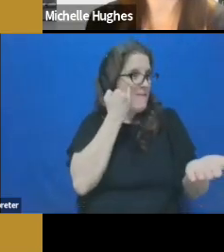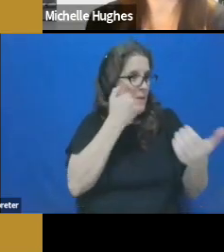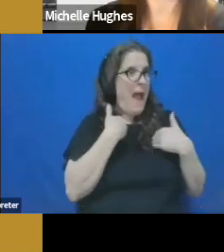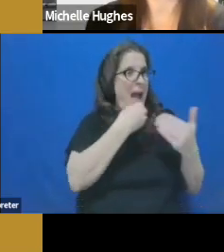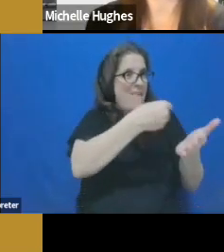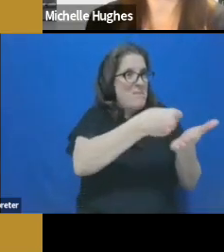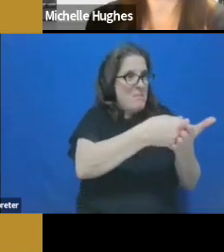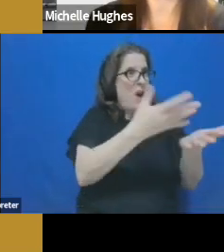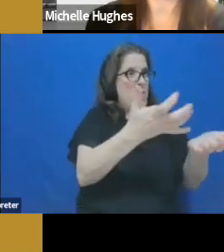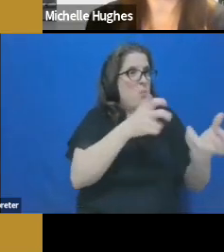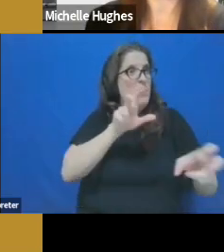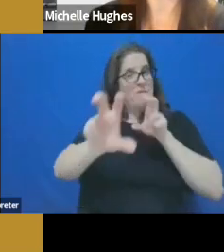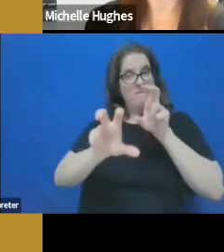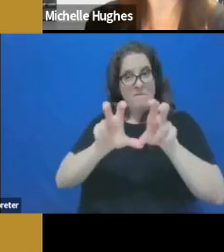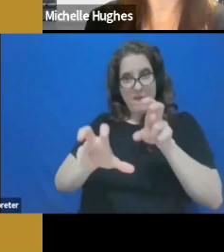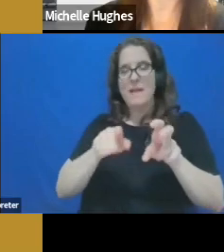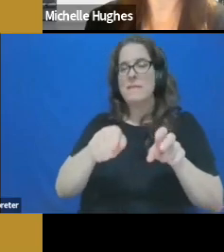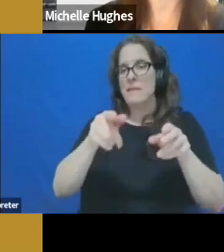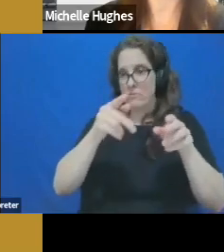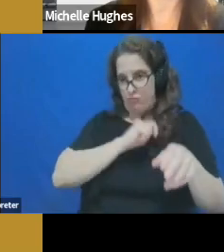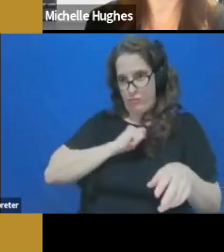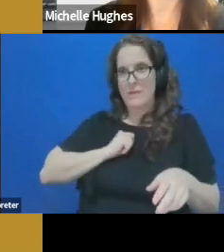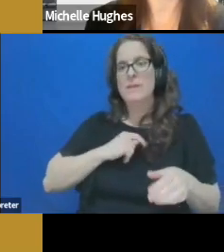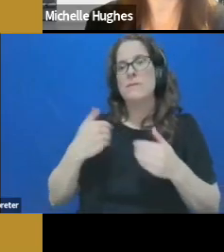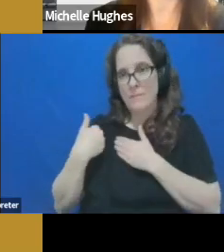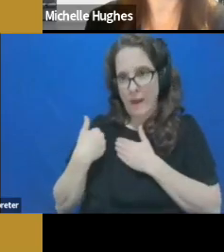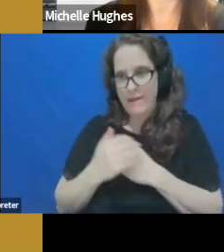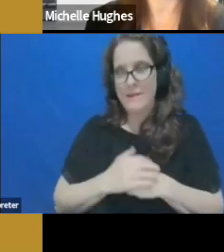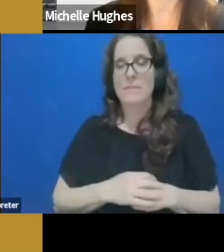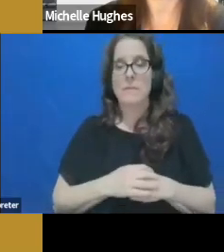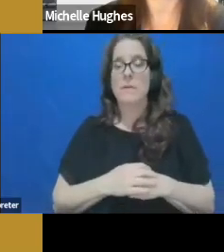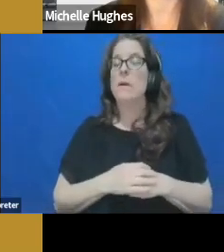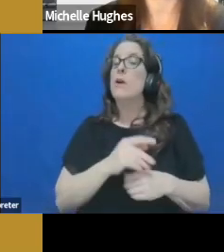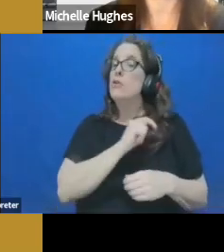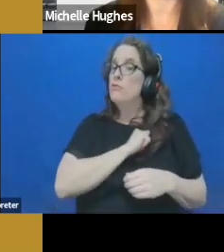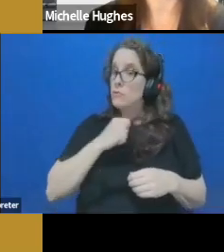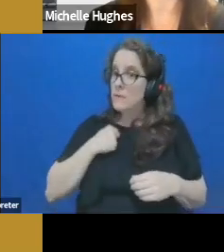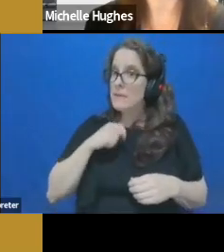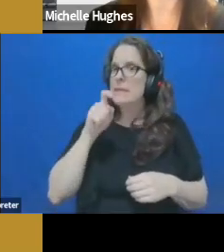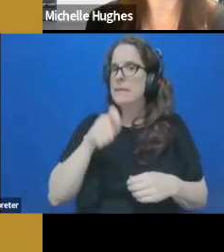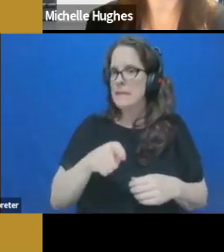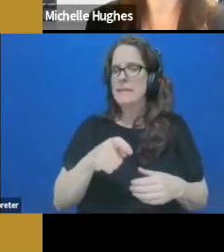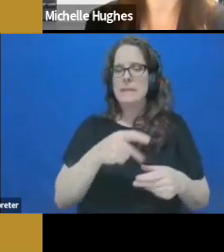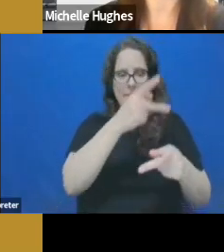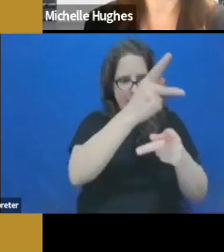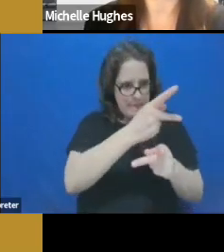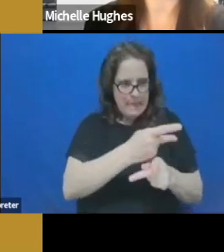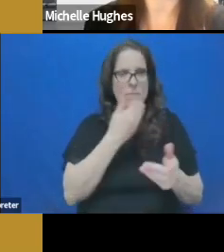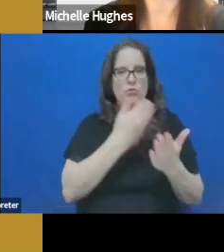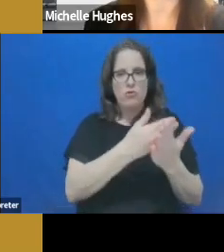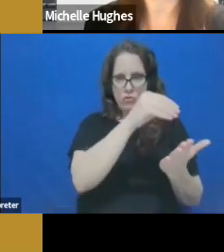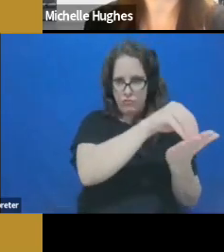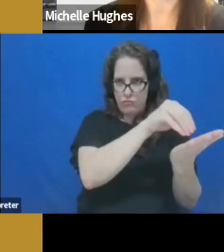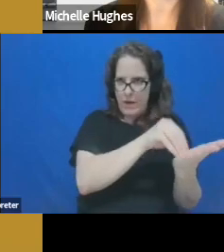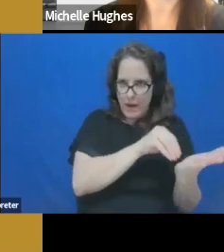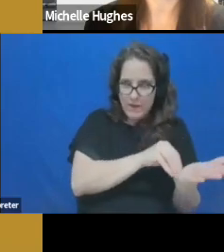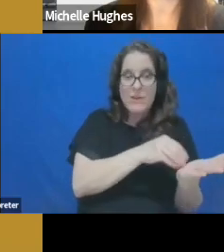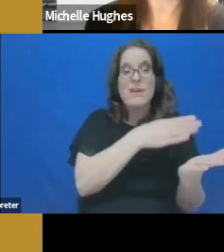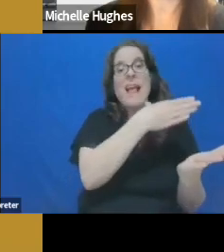and complete records, making distributions on behalf of the beneficiary, and filing the trust tax